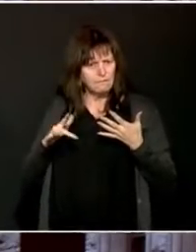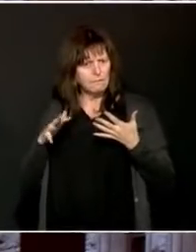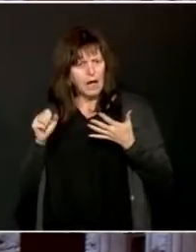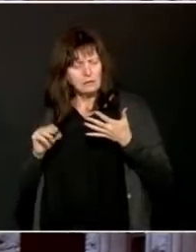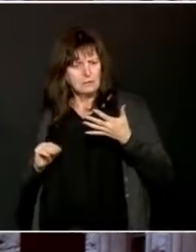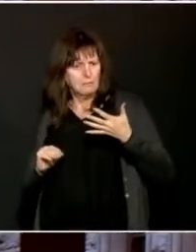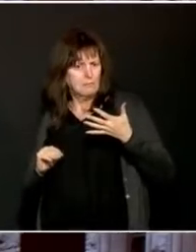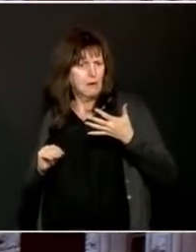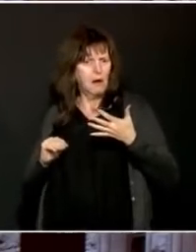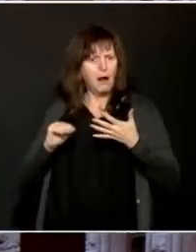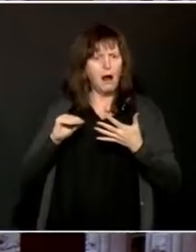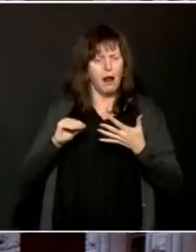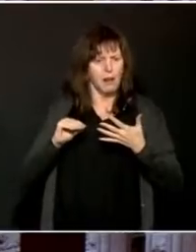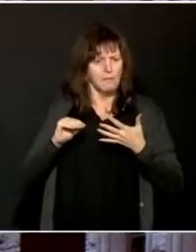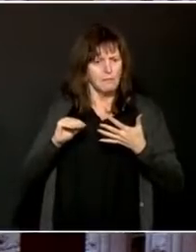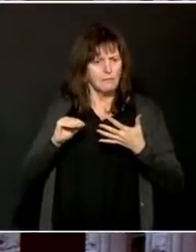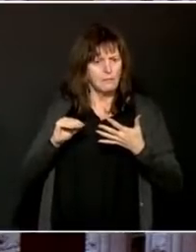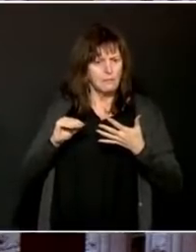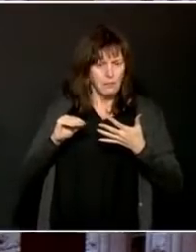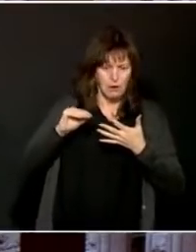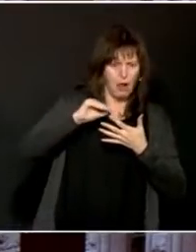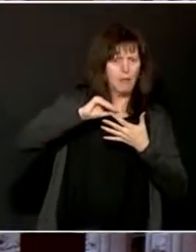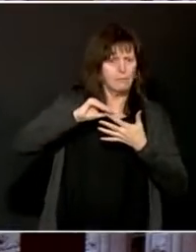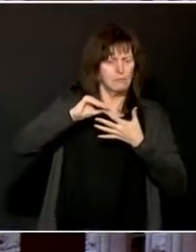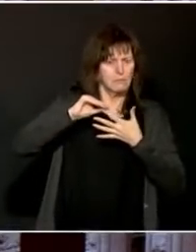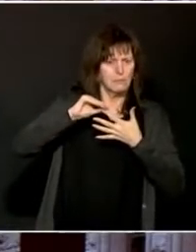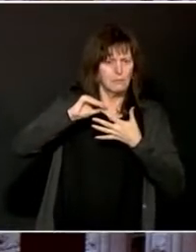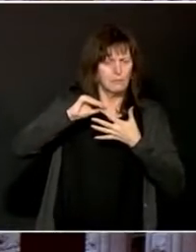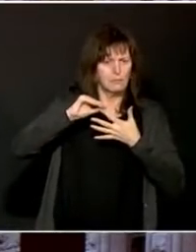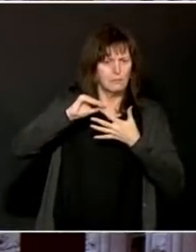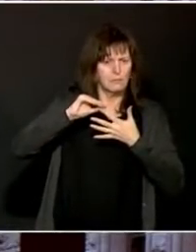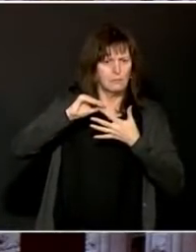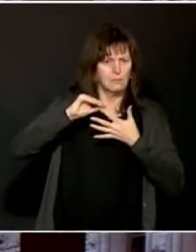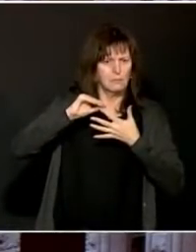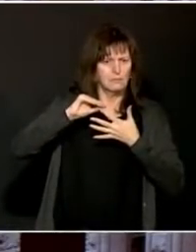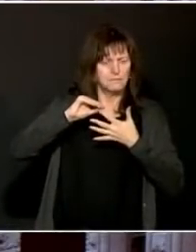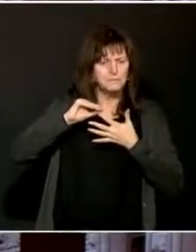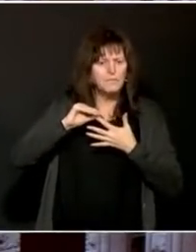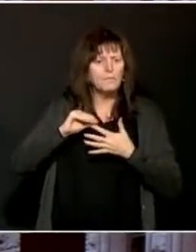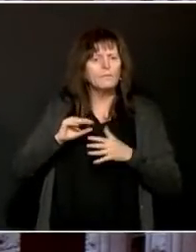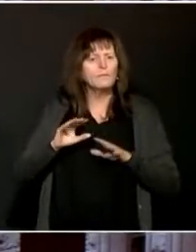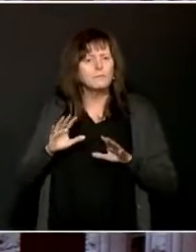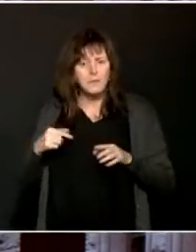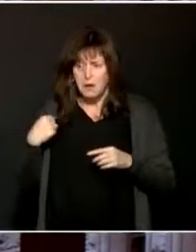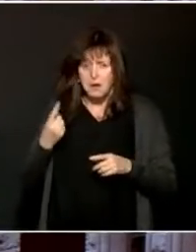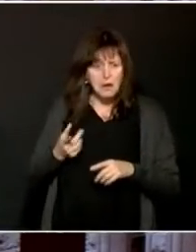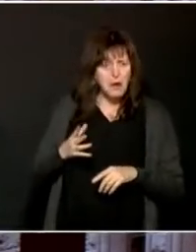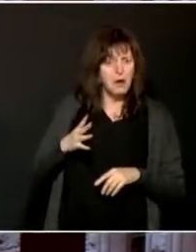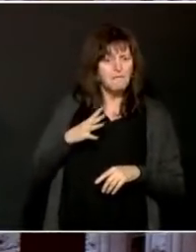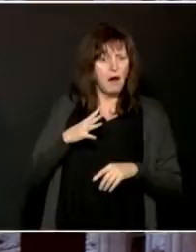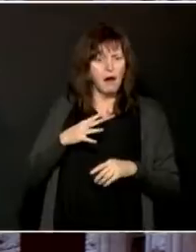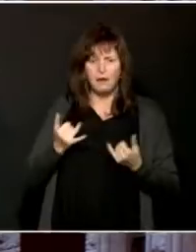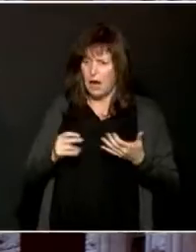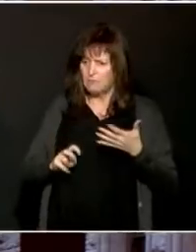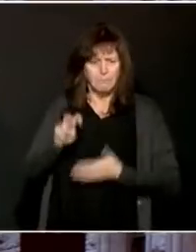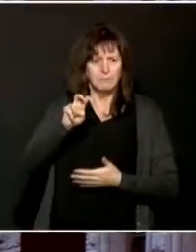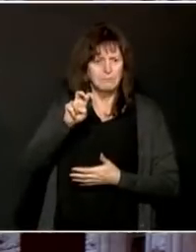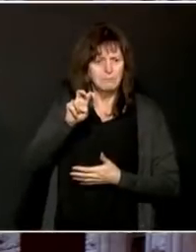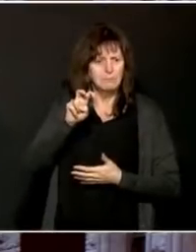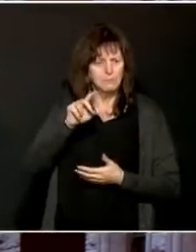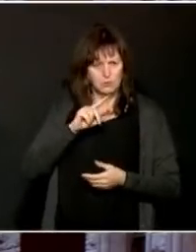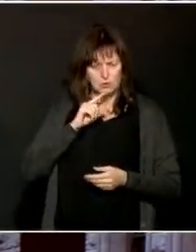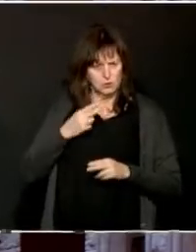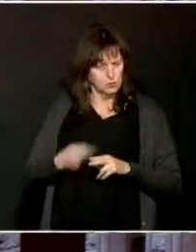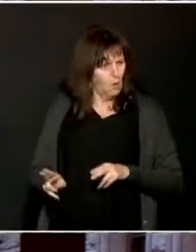from green just about in the middle of February up to now, well into the red zone in a very short order. And we